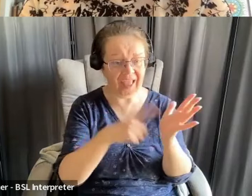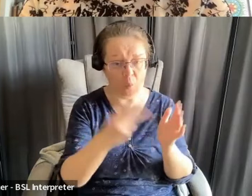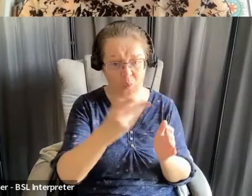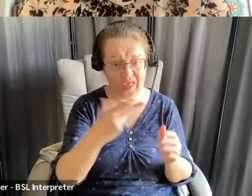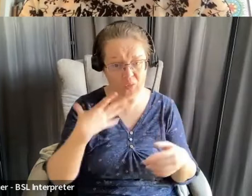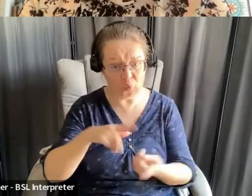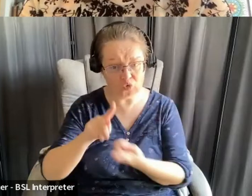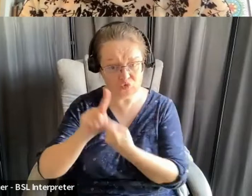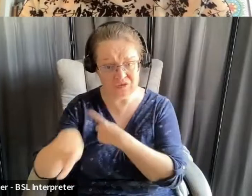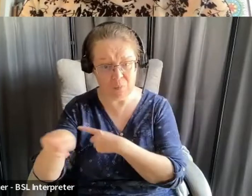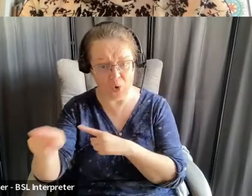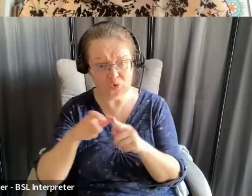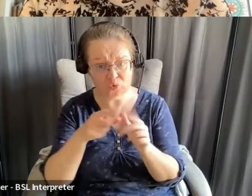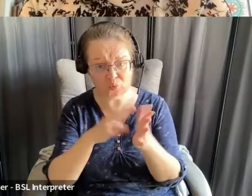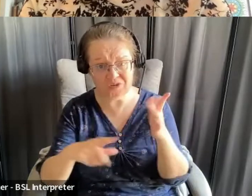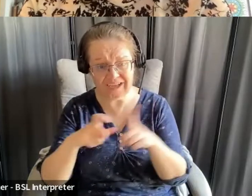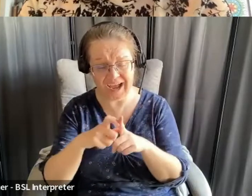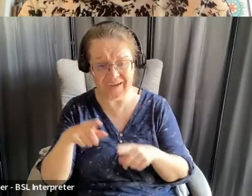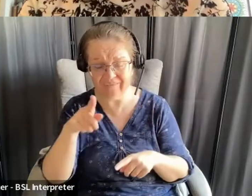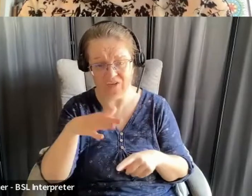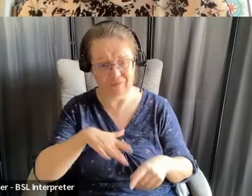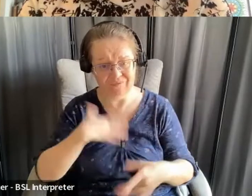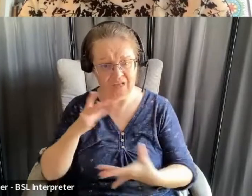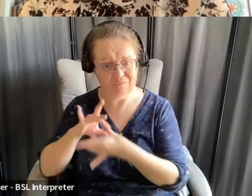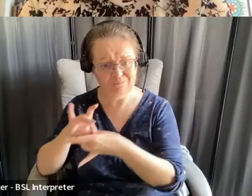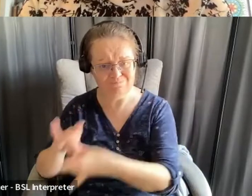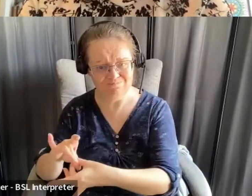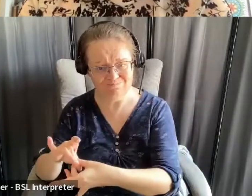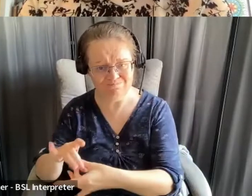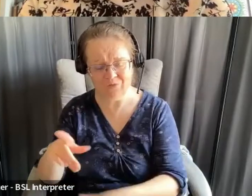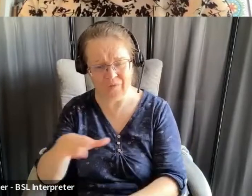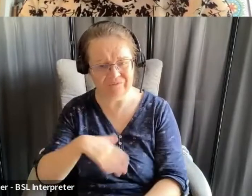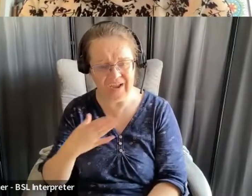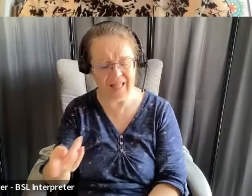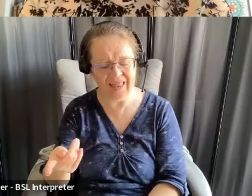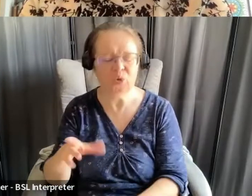to that? Because you probably would feel this very directly.